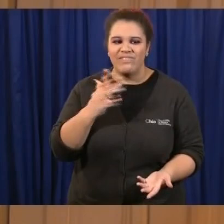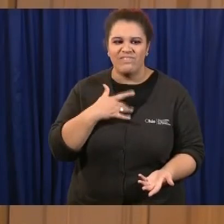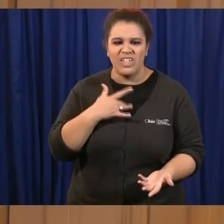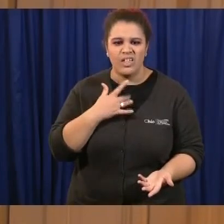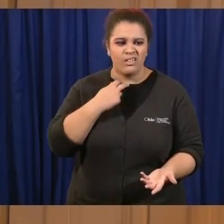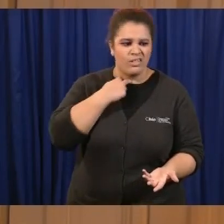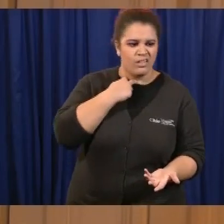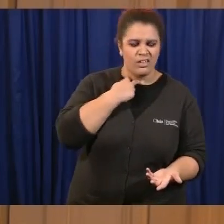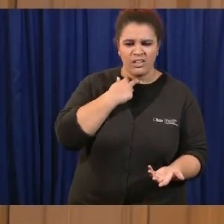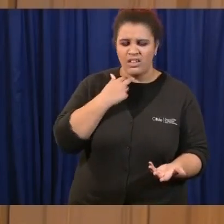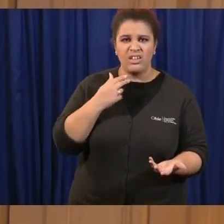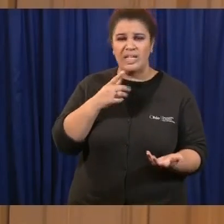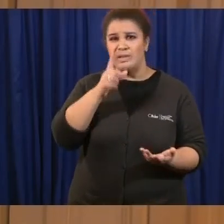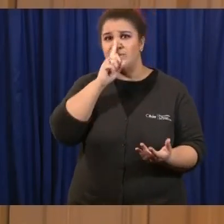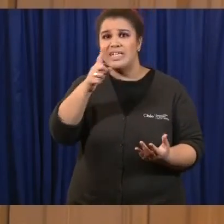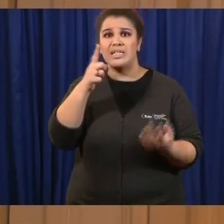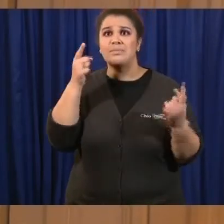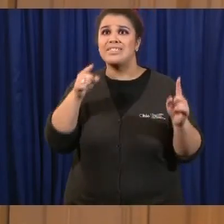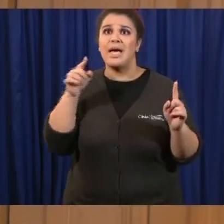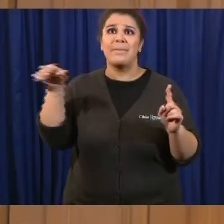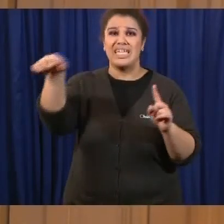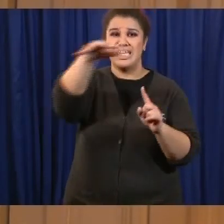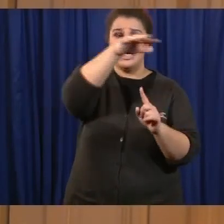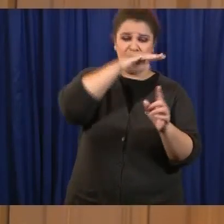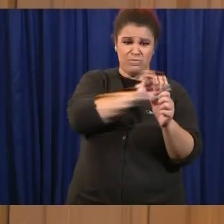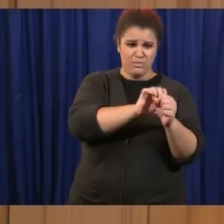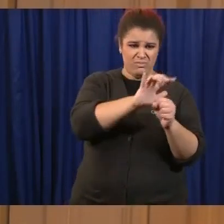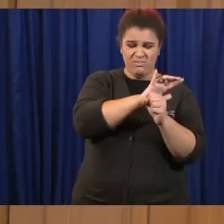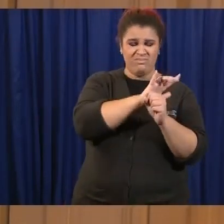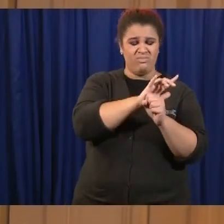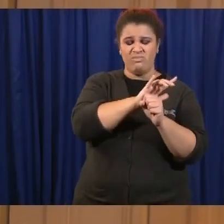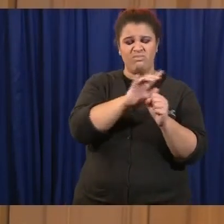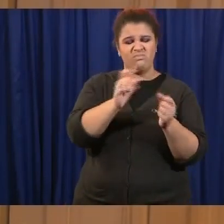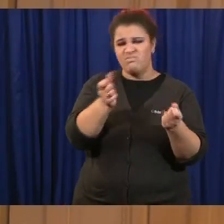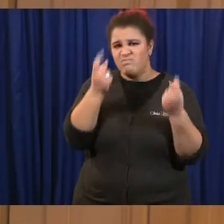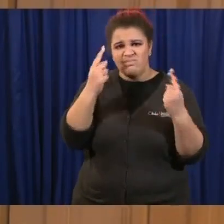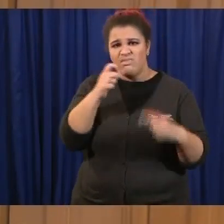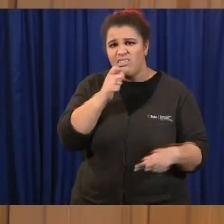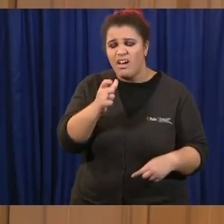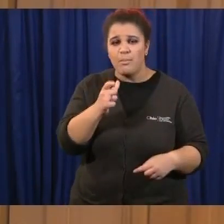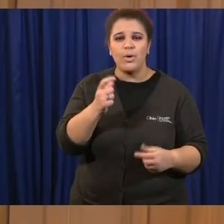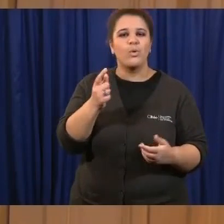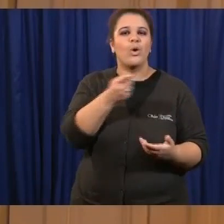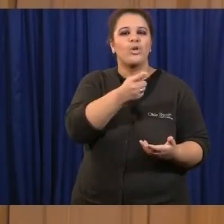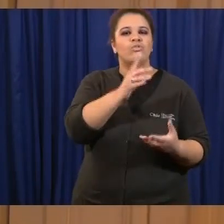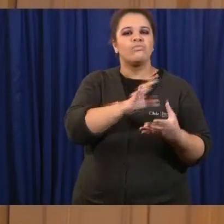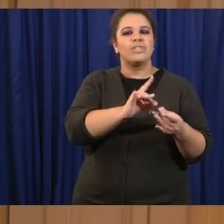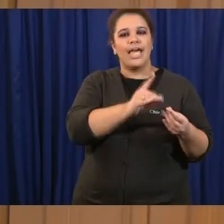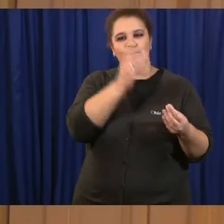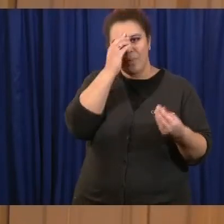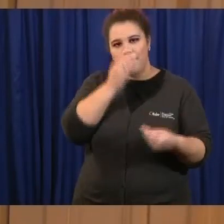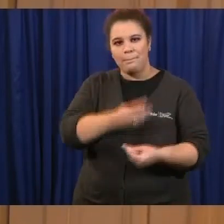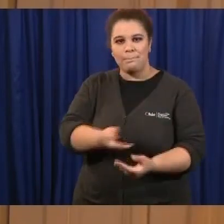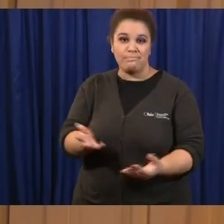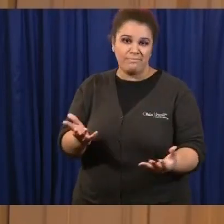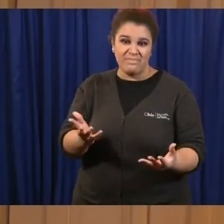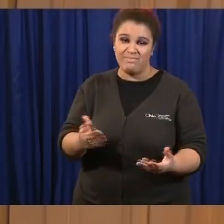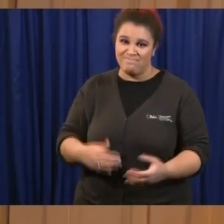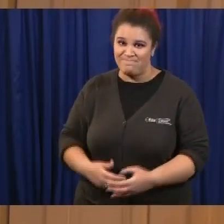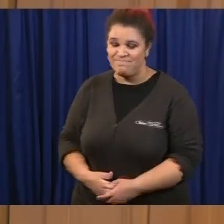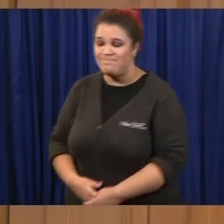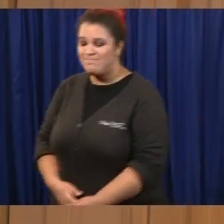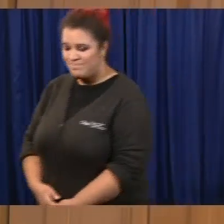understand what's going on and how long this is going to last? I've been thinking a lot about that. I